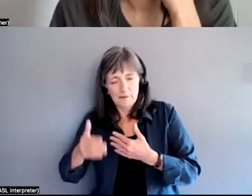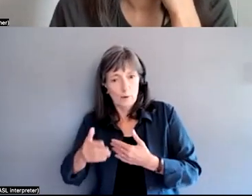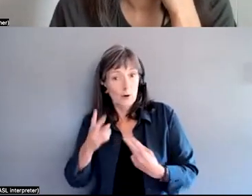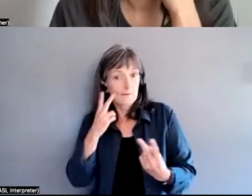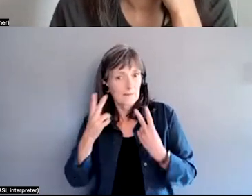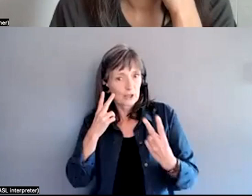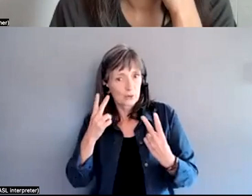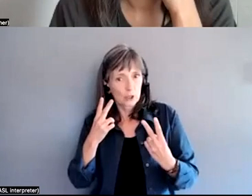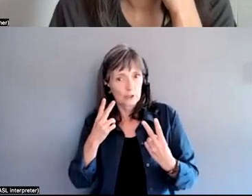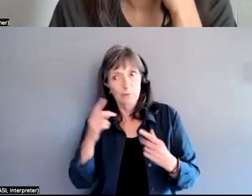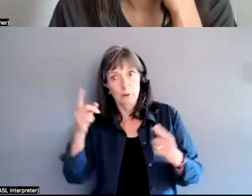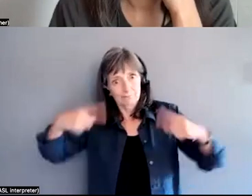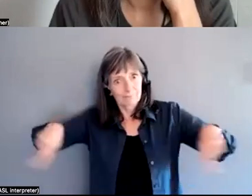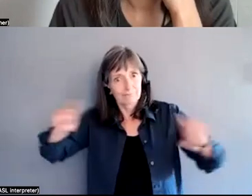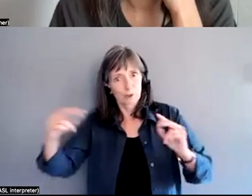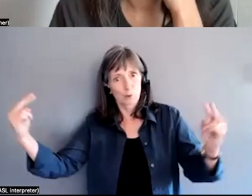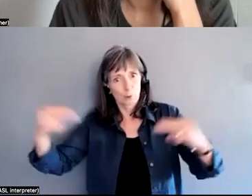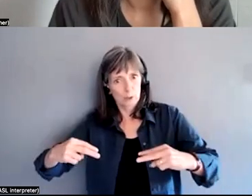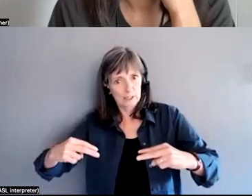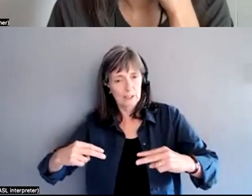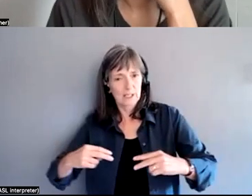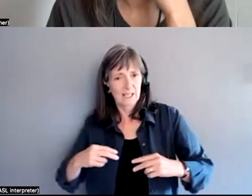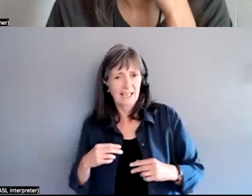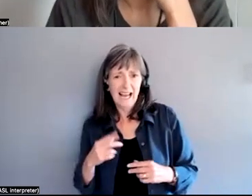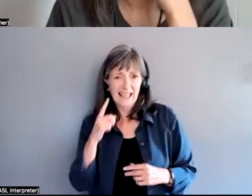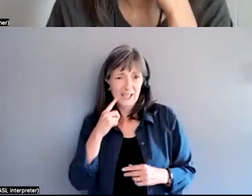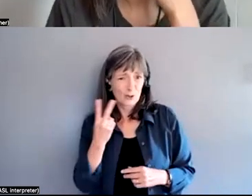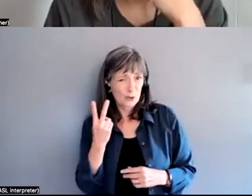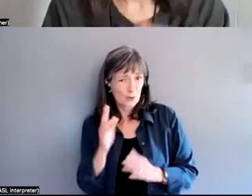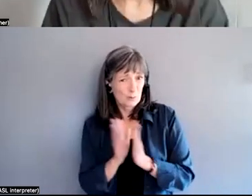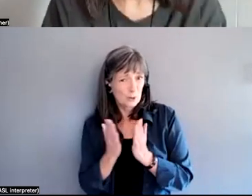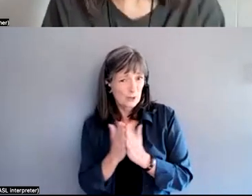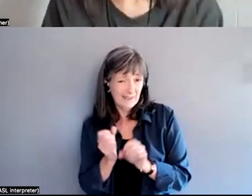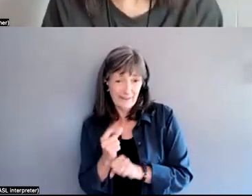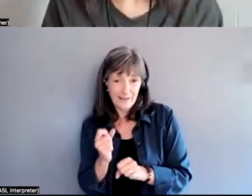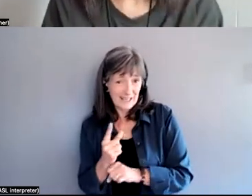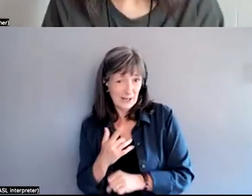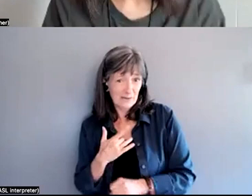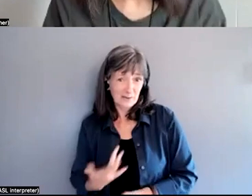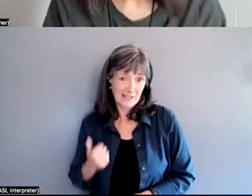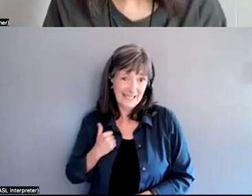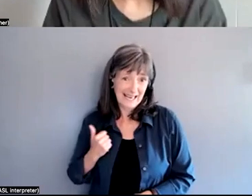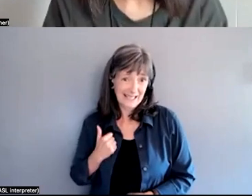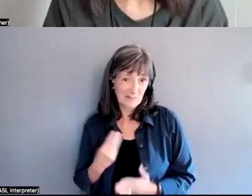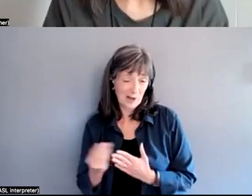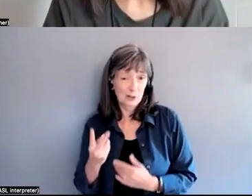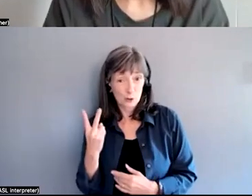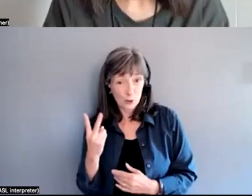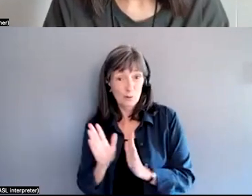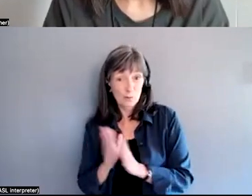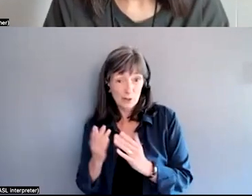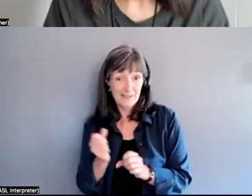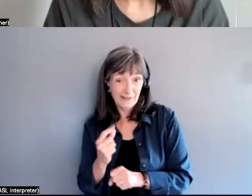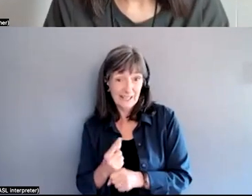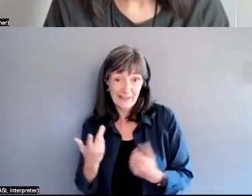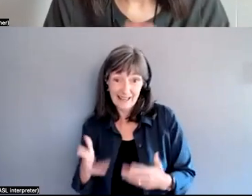an audience. And I think the average is 2 books a year people buy. Like, that's the Canadian average. So we have a lot of